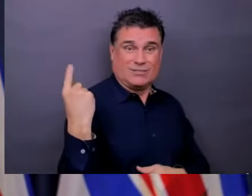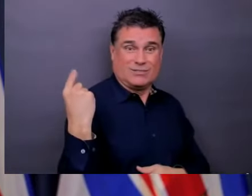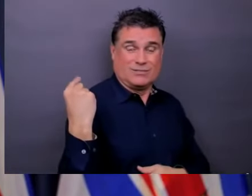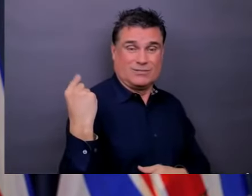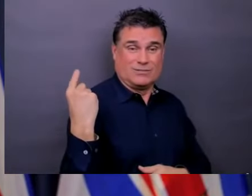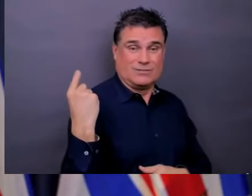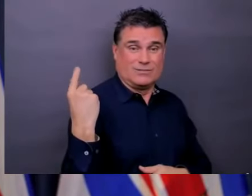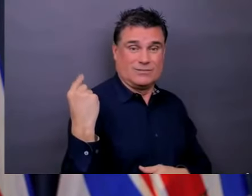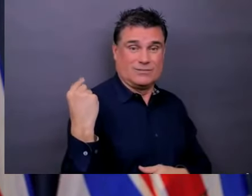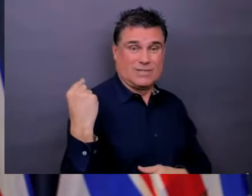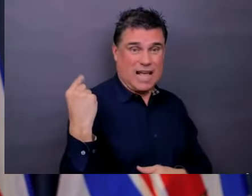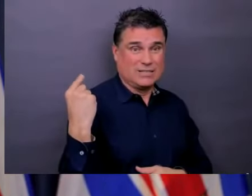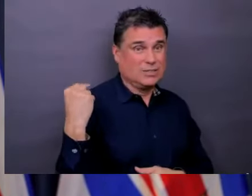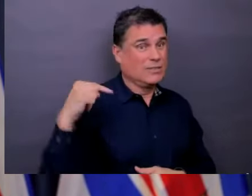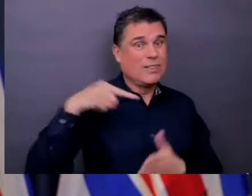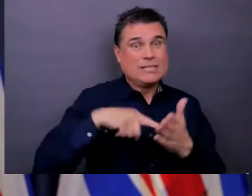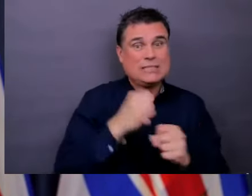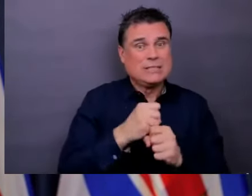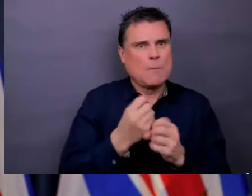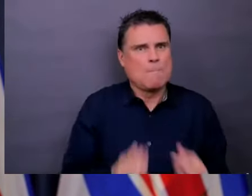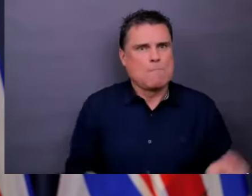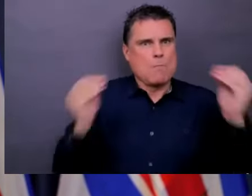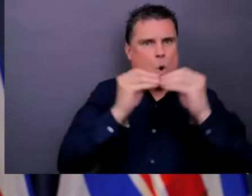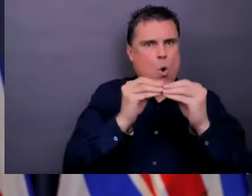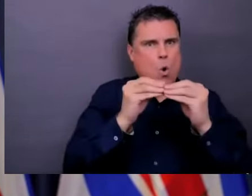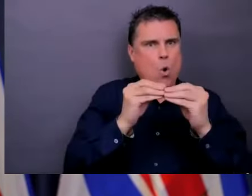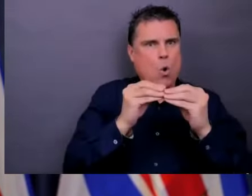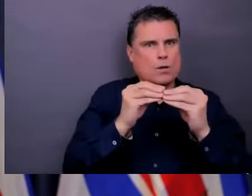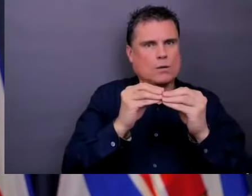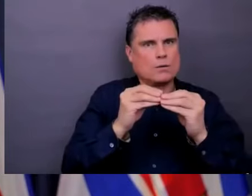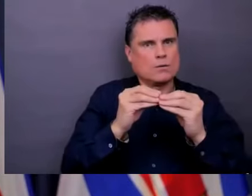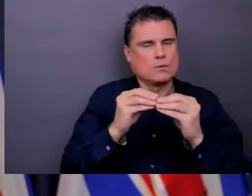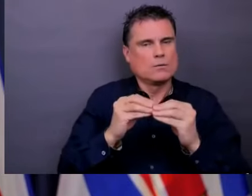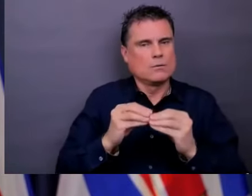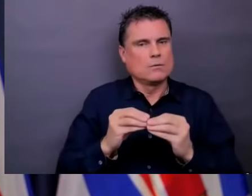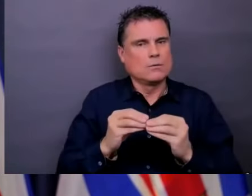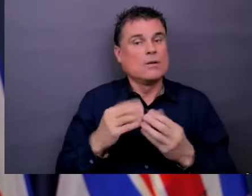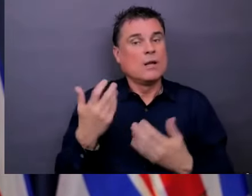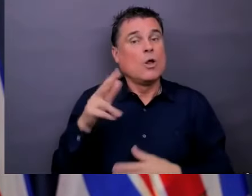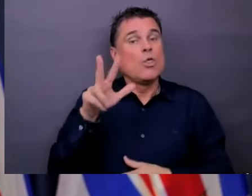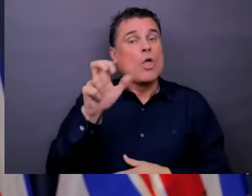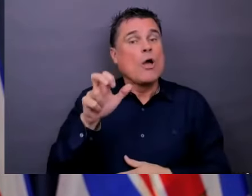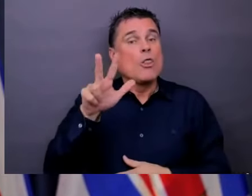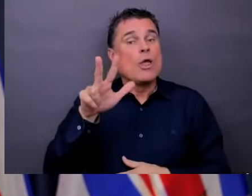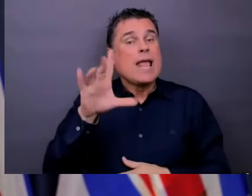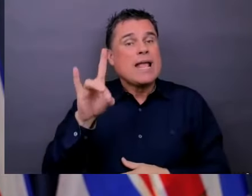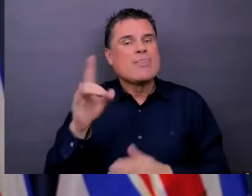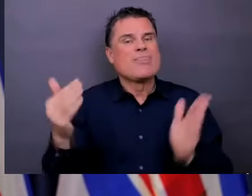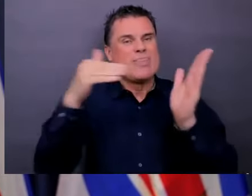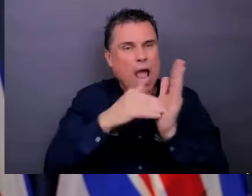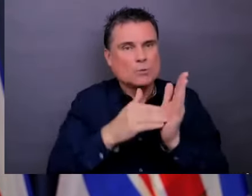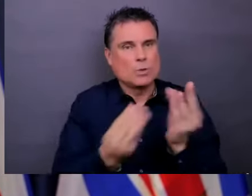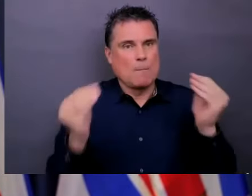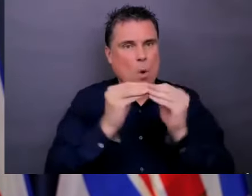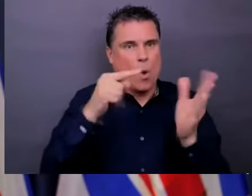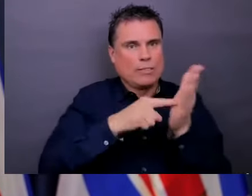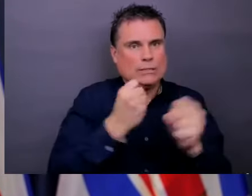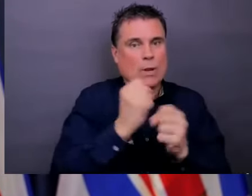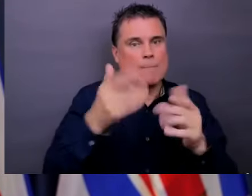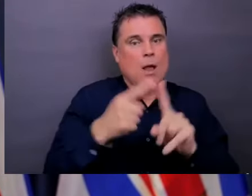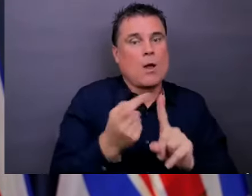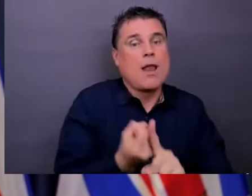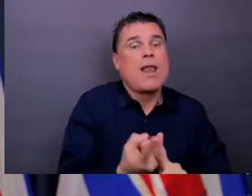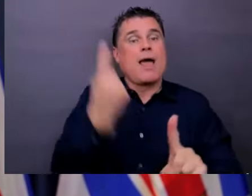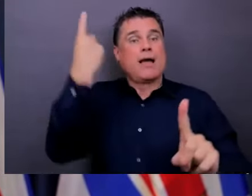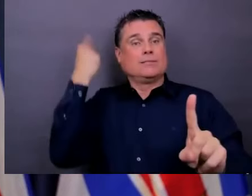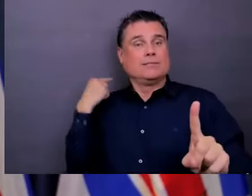338,000 doses delivered by pharmacists. Pharmacists have played a central role, more so than ever, in our influenza vaccine campaign this year, and we are